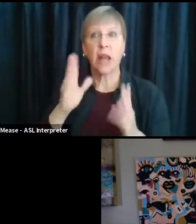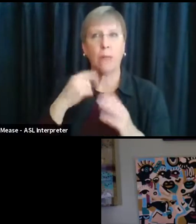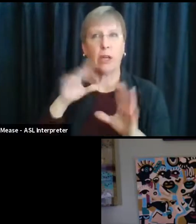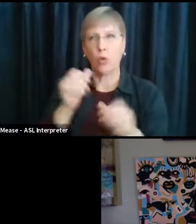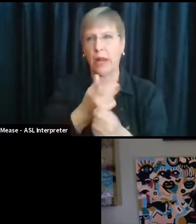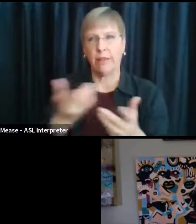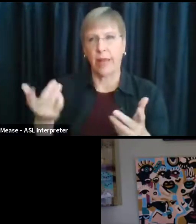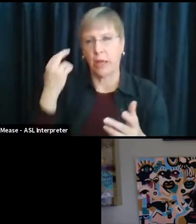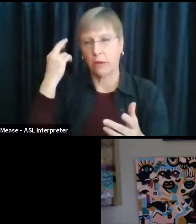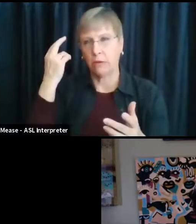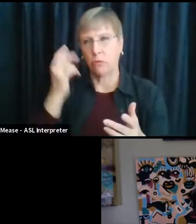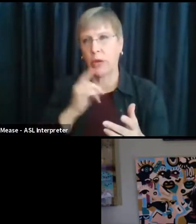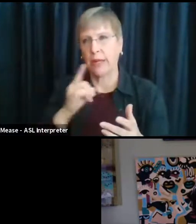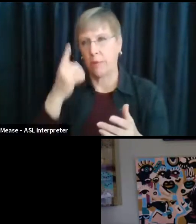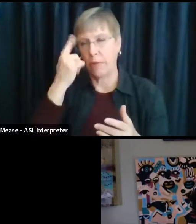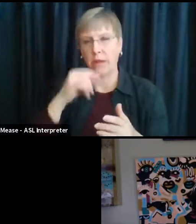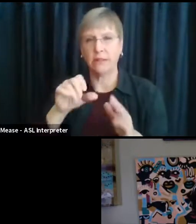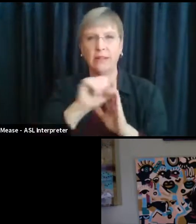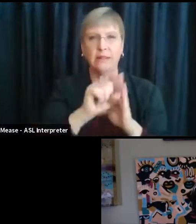a state-to-state.